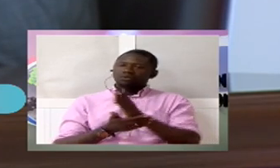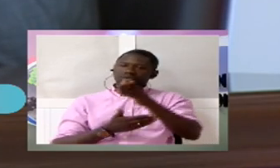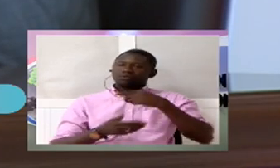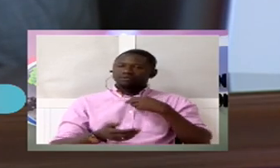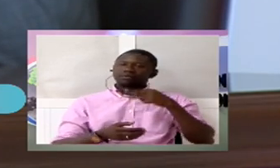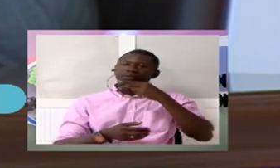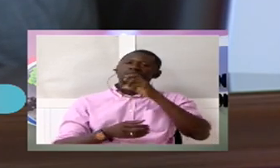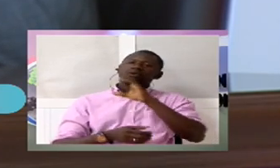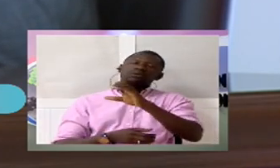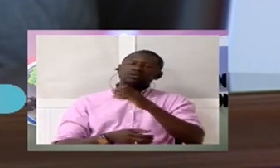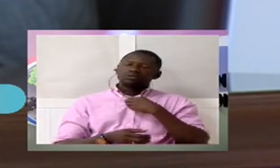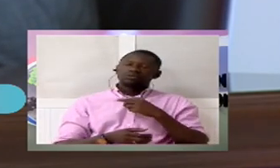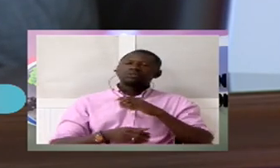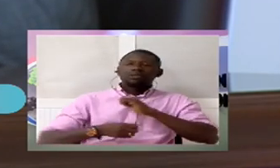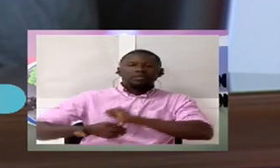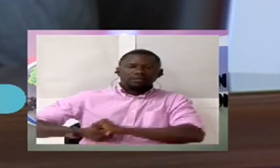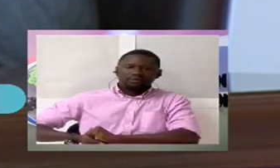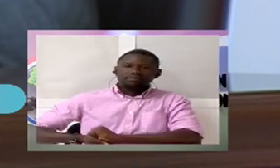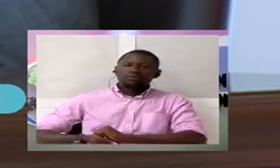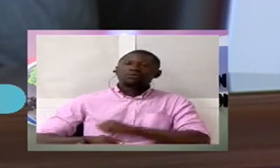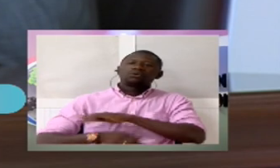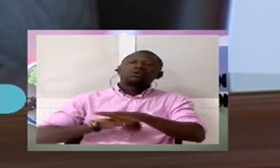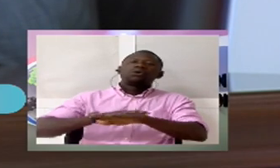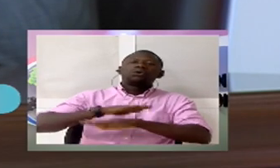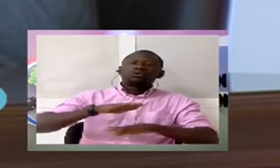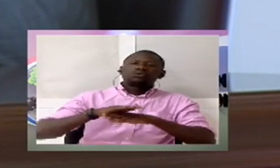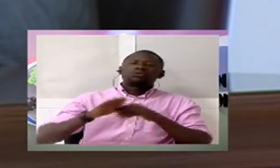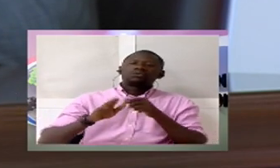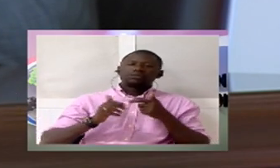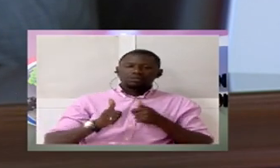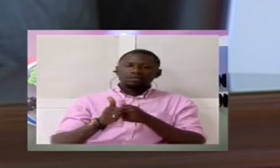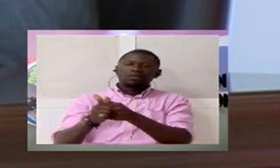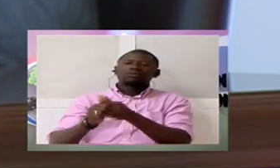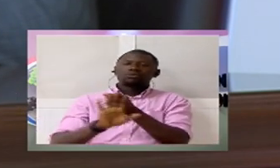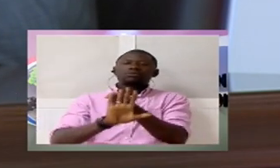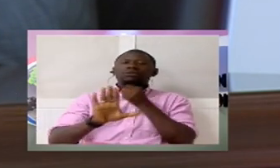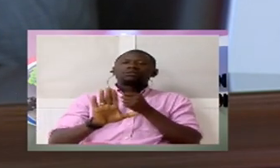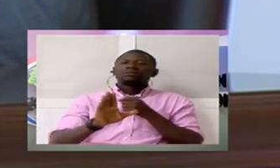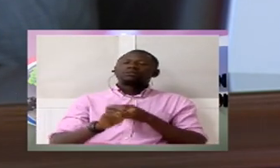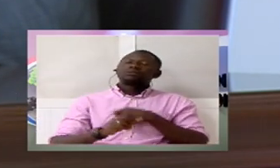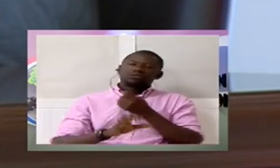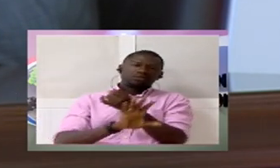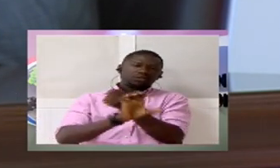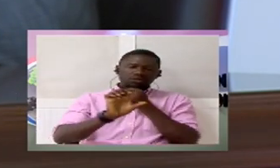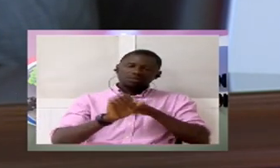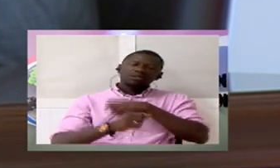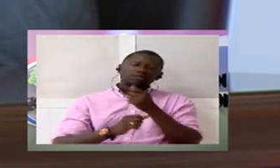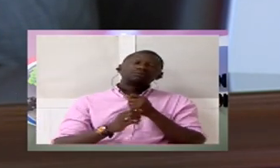ourselves unreservedly under your direction, your protection, your providence, your security, and your